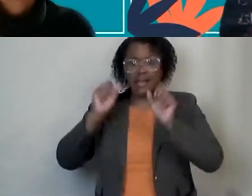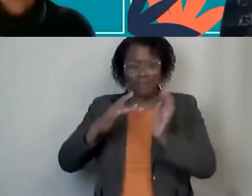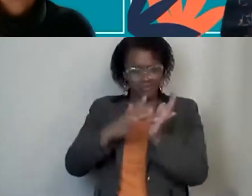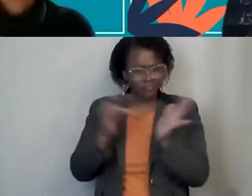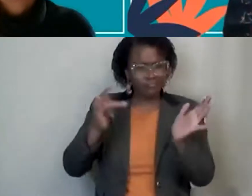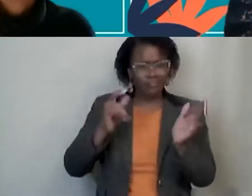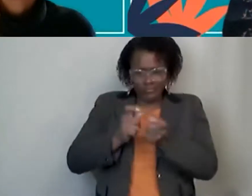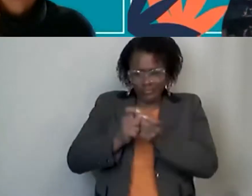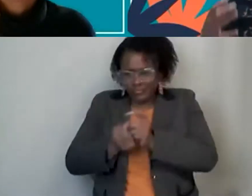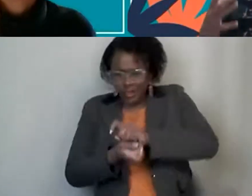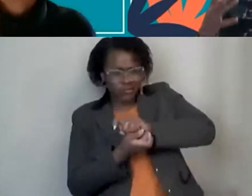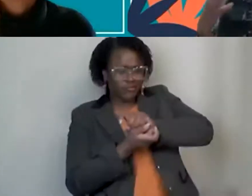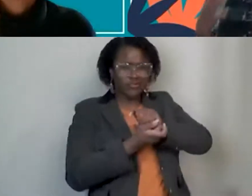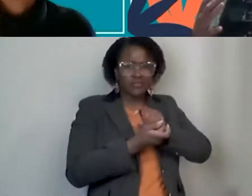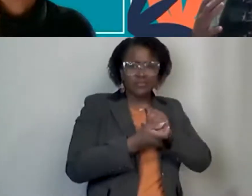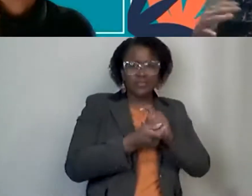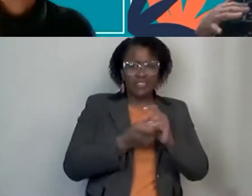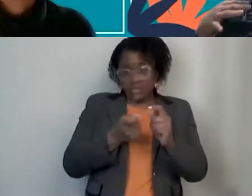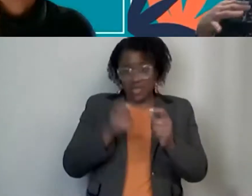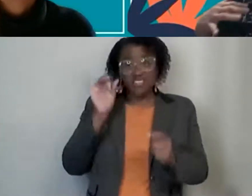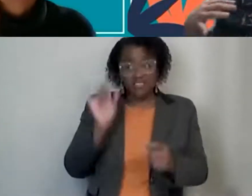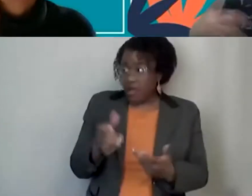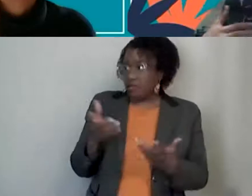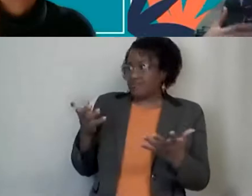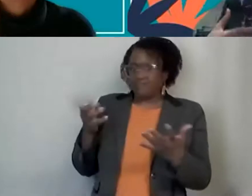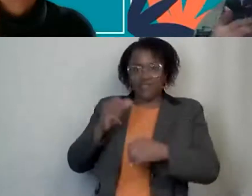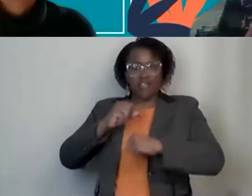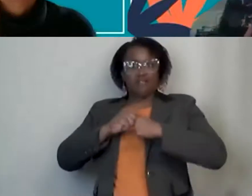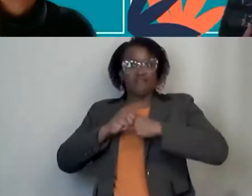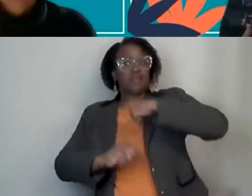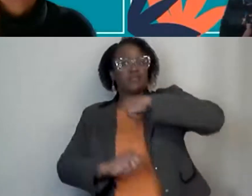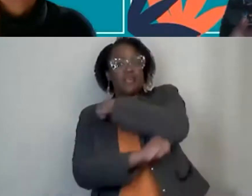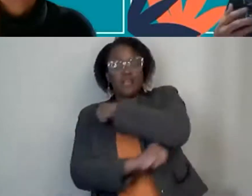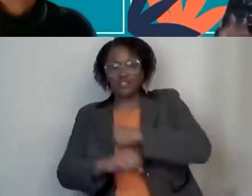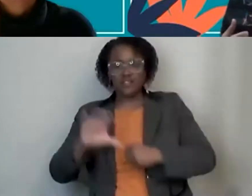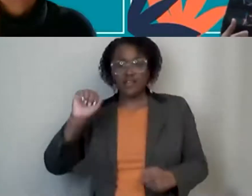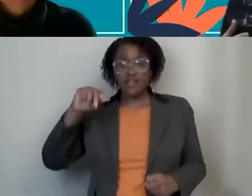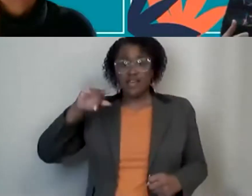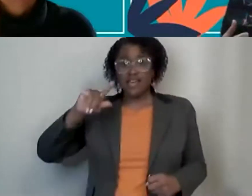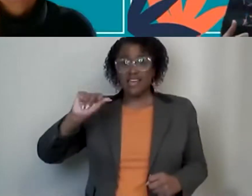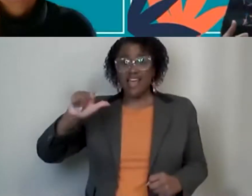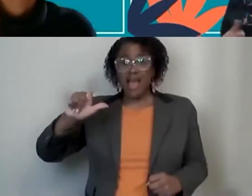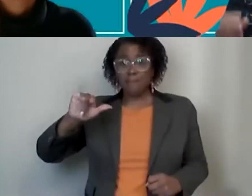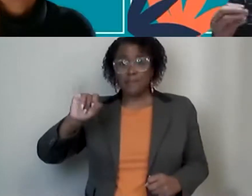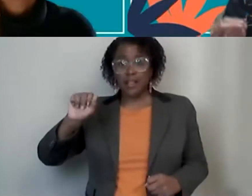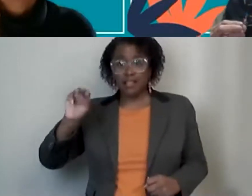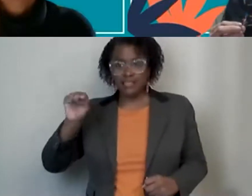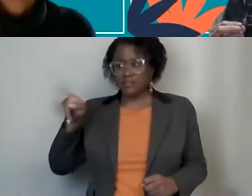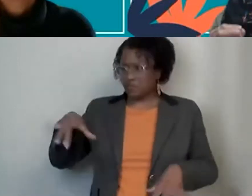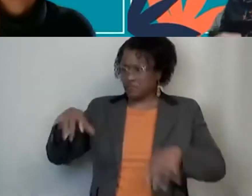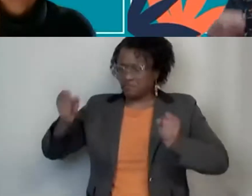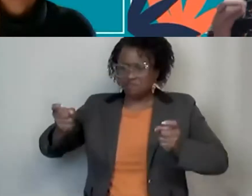it can be distorted. And that is essentially the foundations of capitalism. Foundations of extractive capitalism